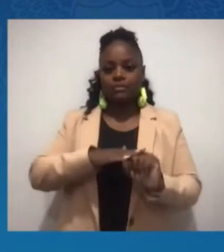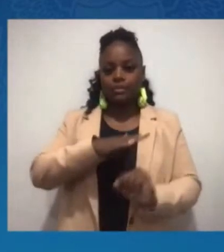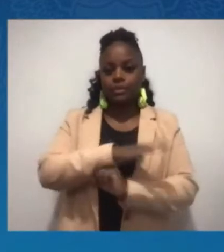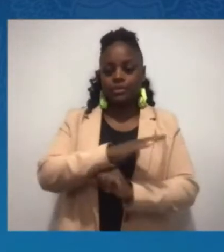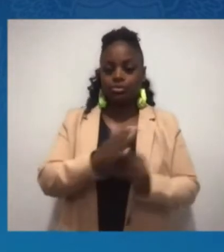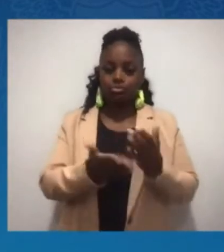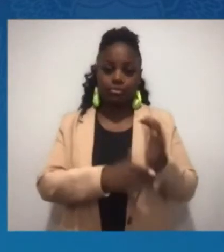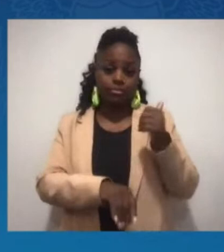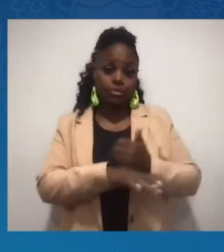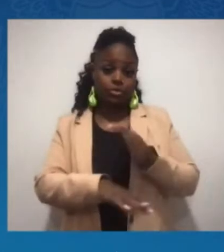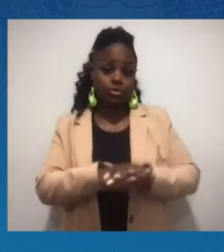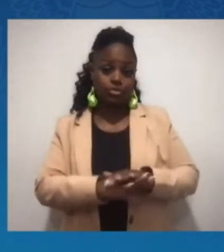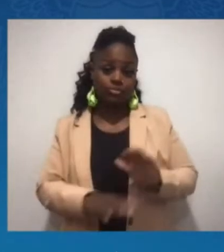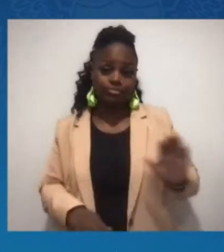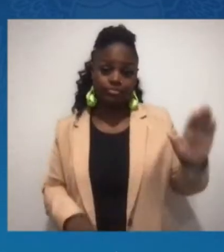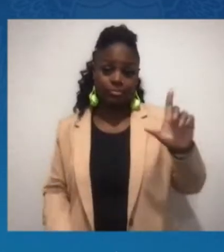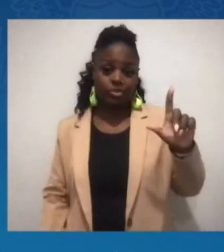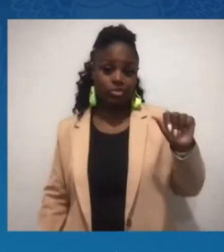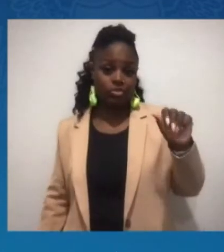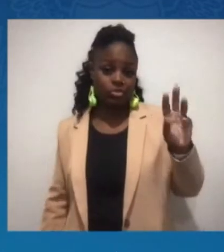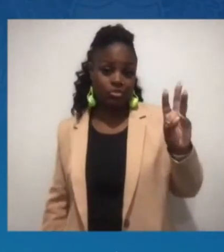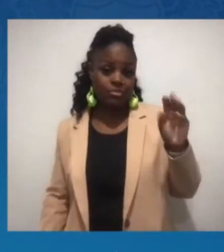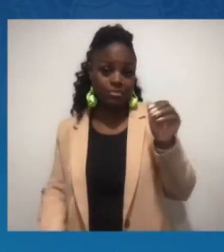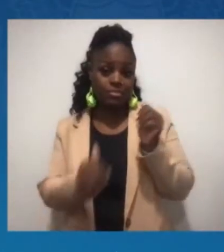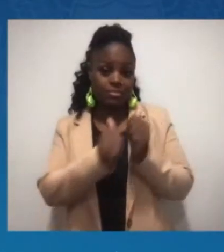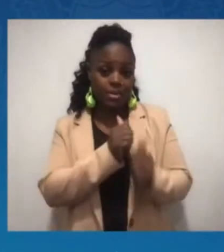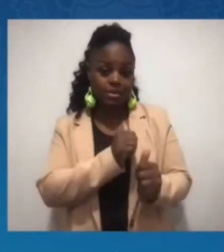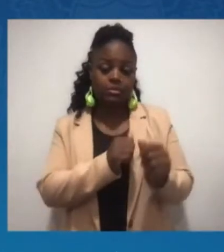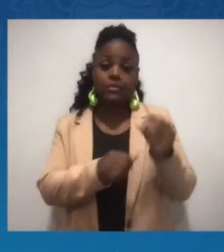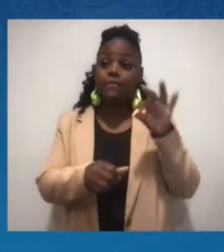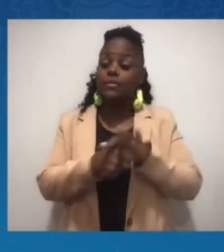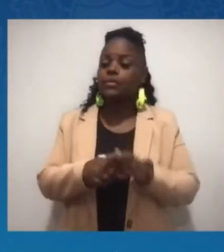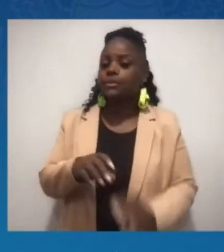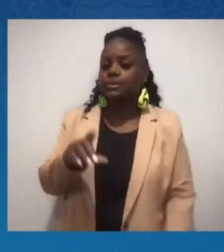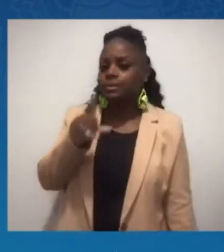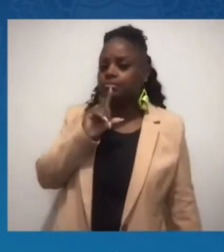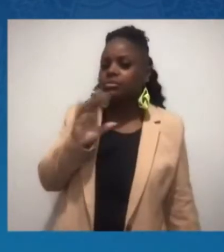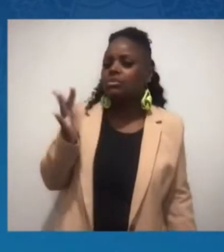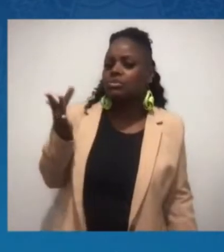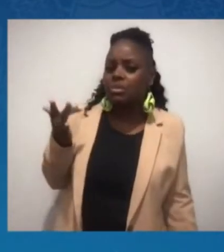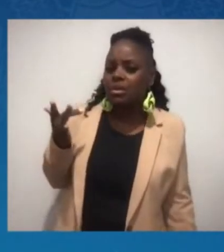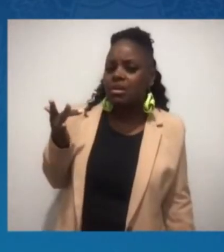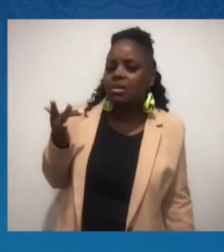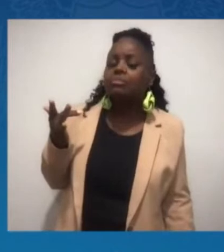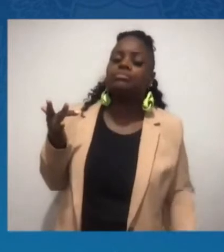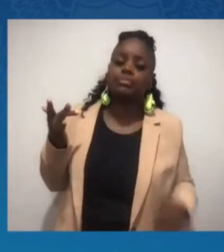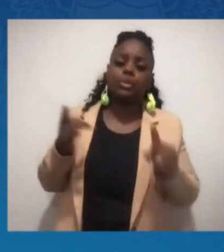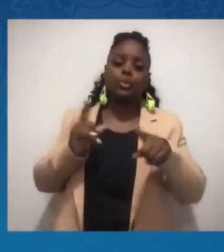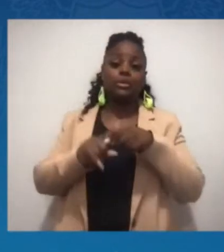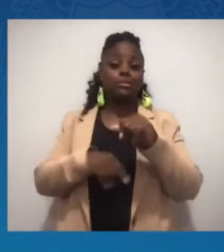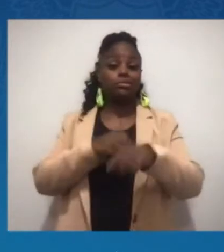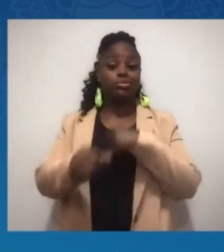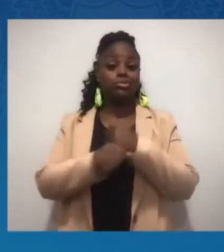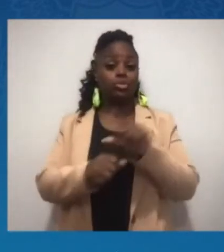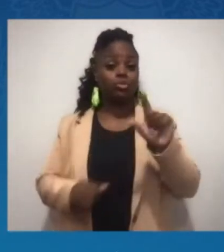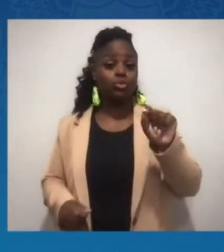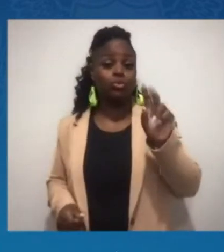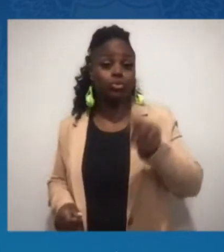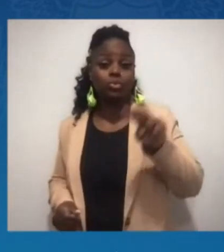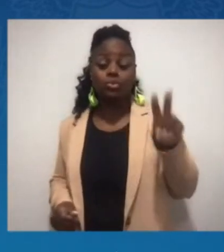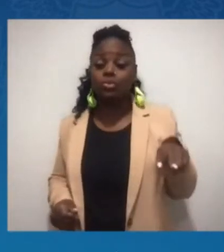on. If you were a college student in 2022, watching anti-choice extremists strip